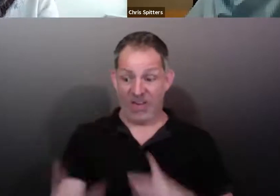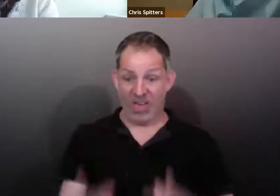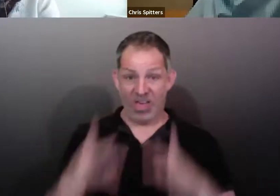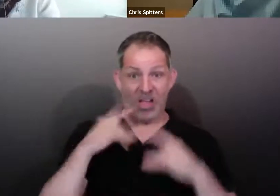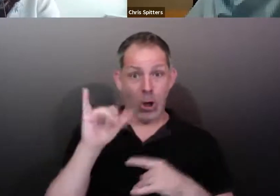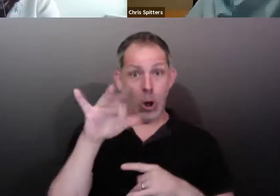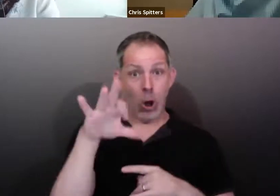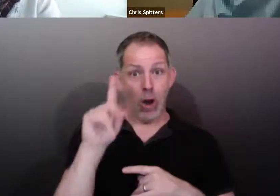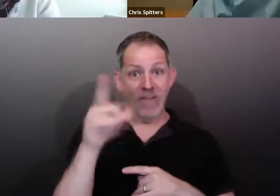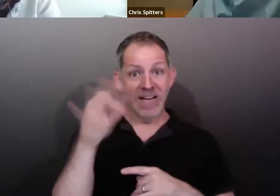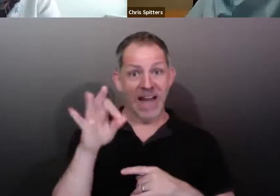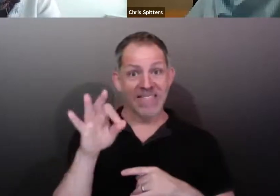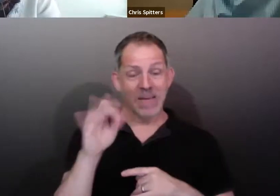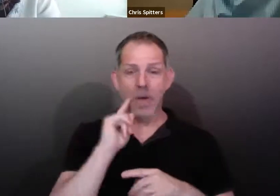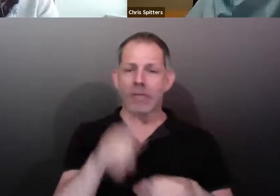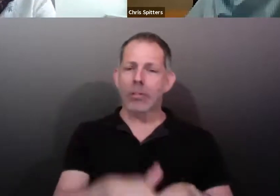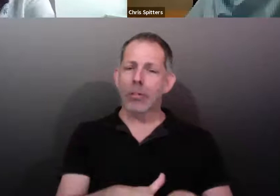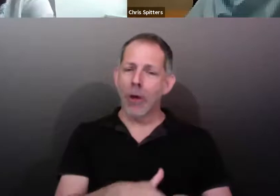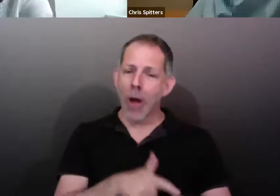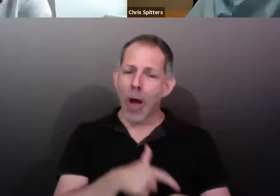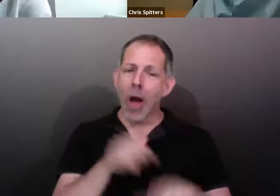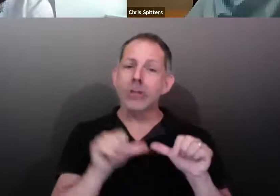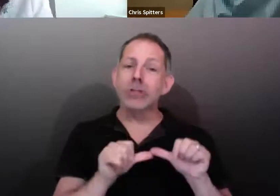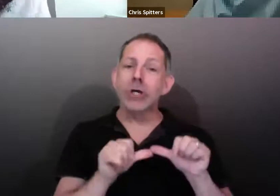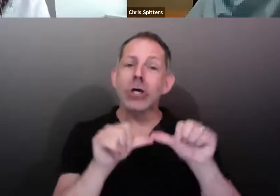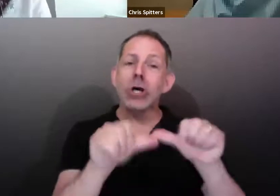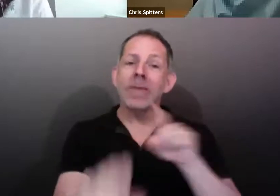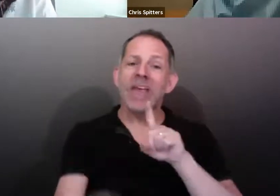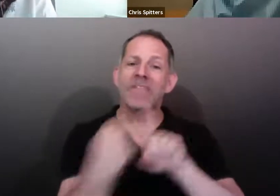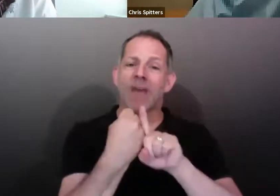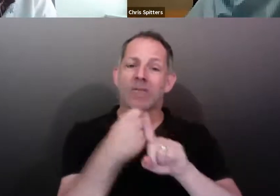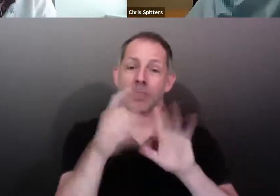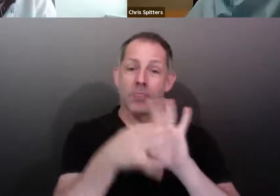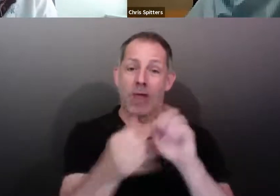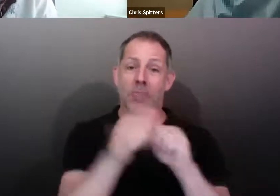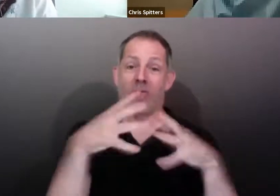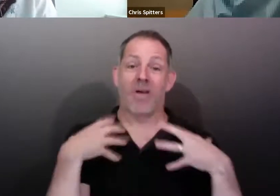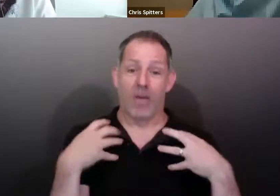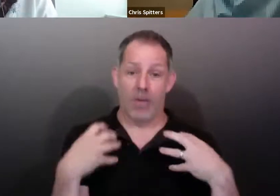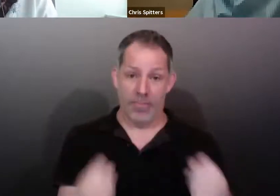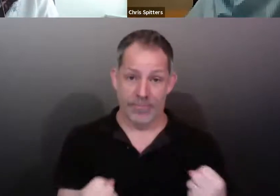will be in store, if there will be continued long-term effects.